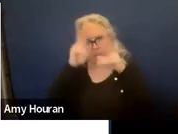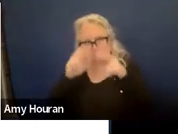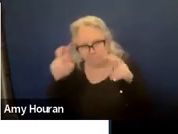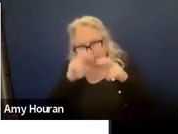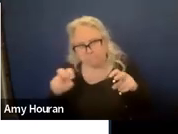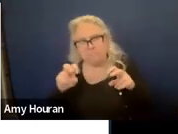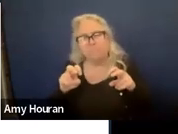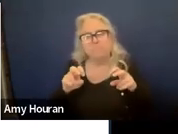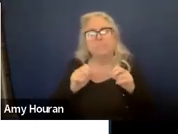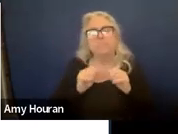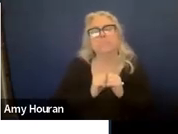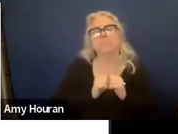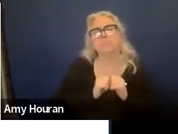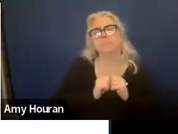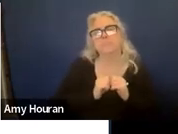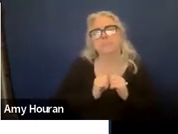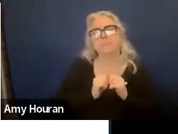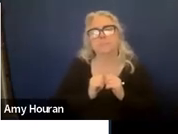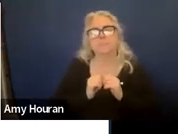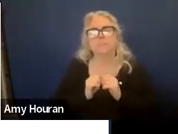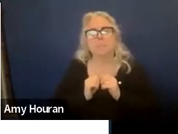assessments.